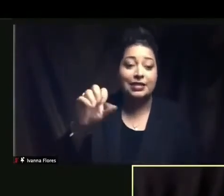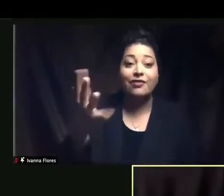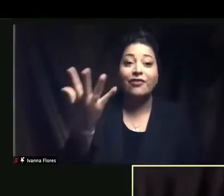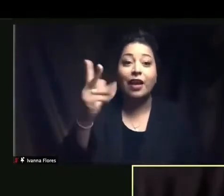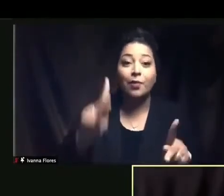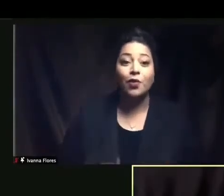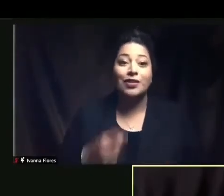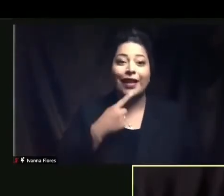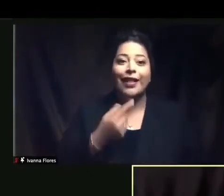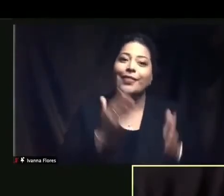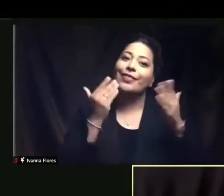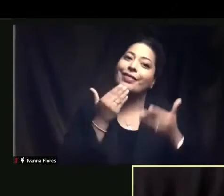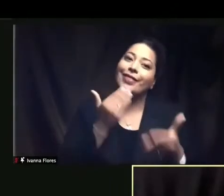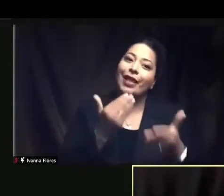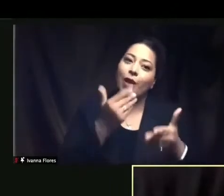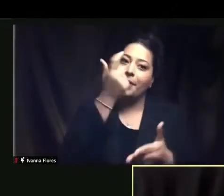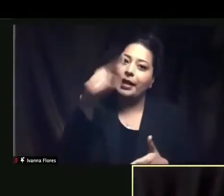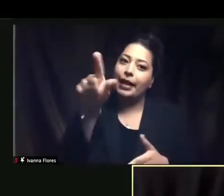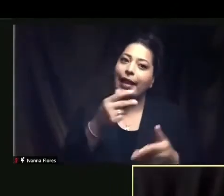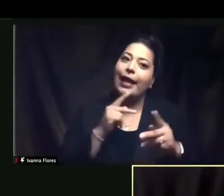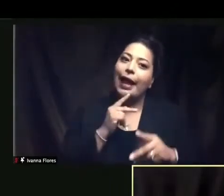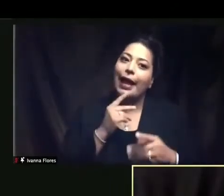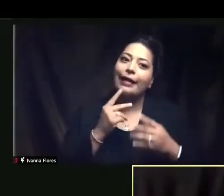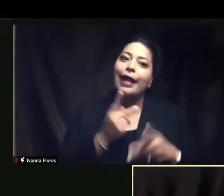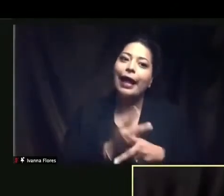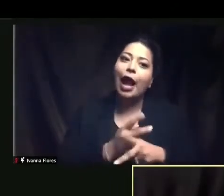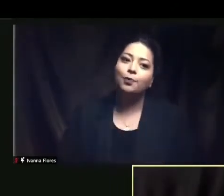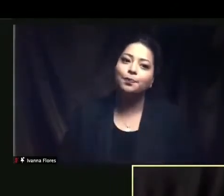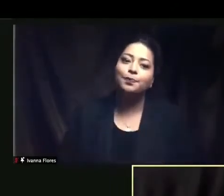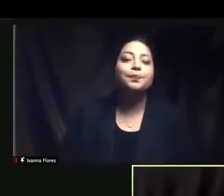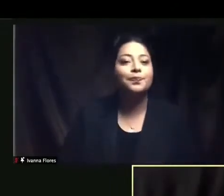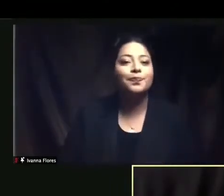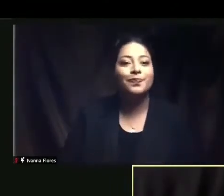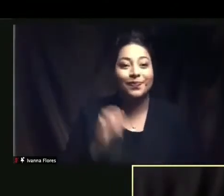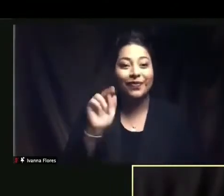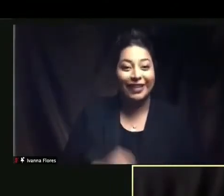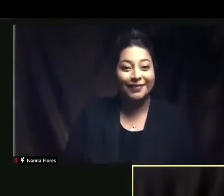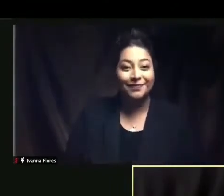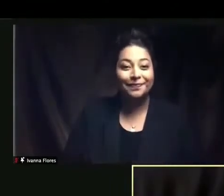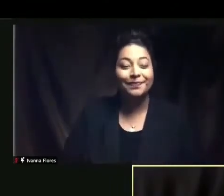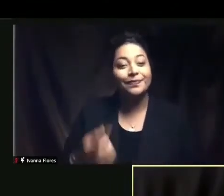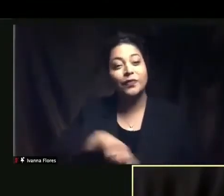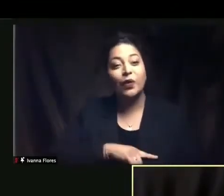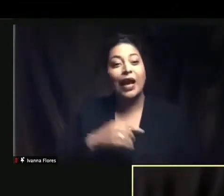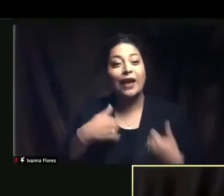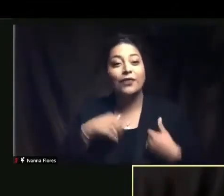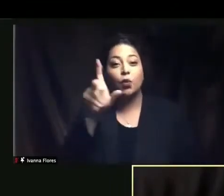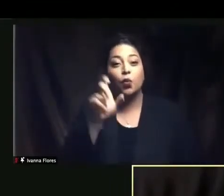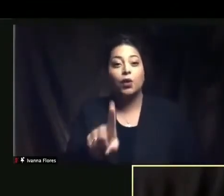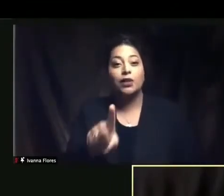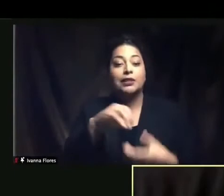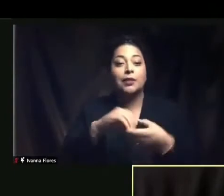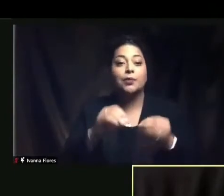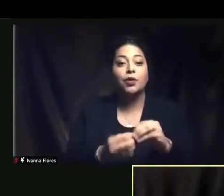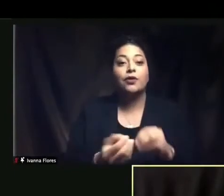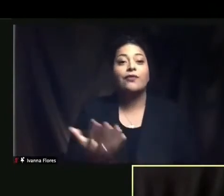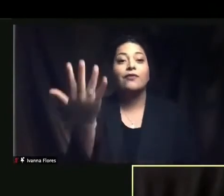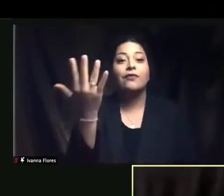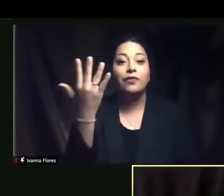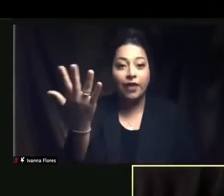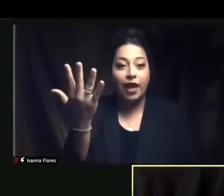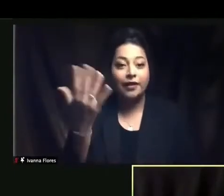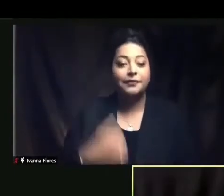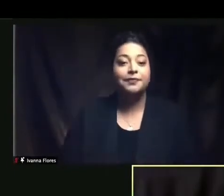guys, because they care. Okay, we're up on question number 5 now.